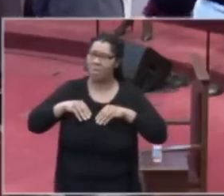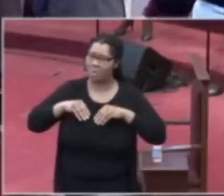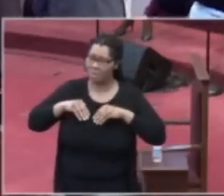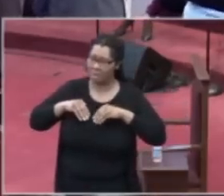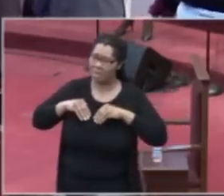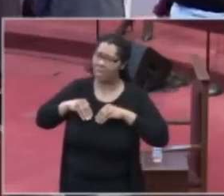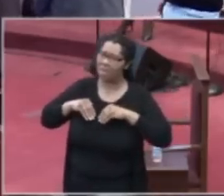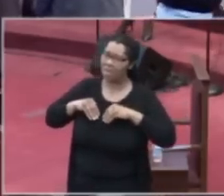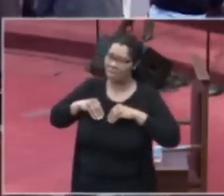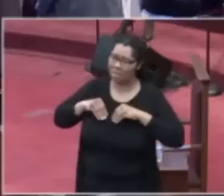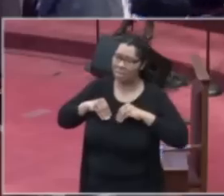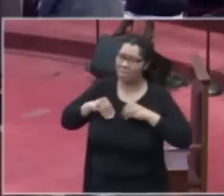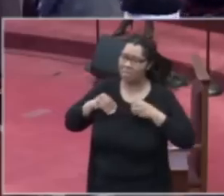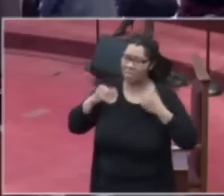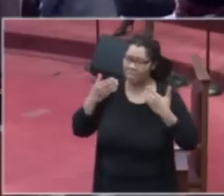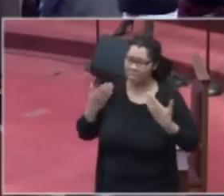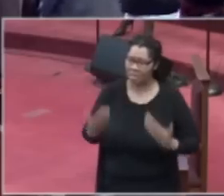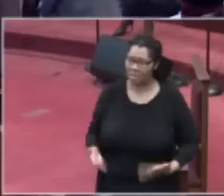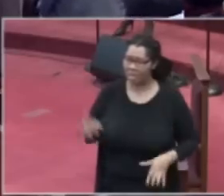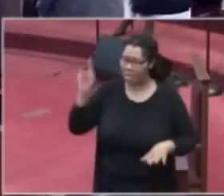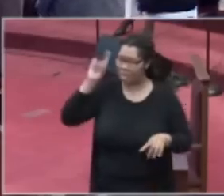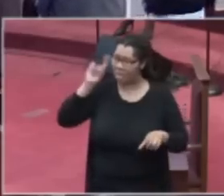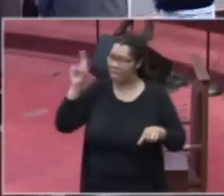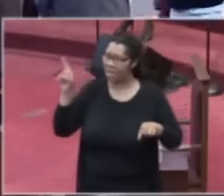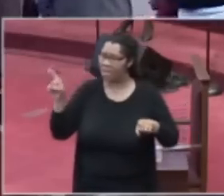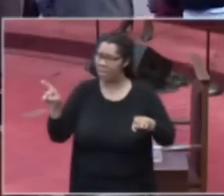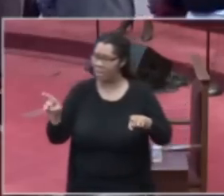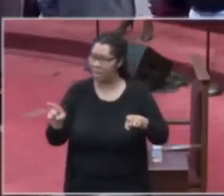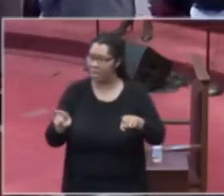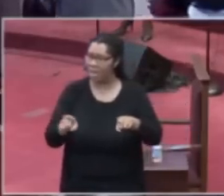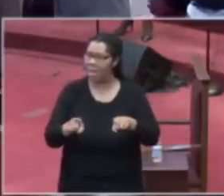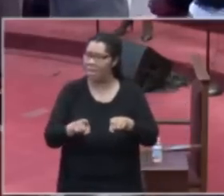Come on, are we waiting on you? Yep, I thought so.